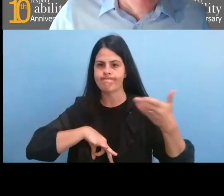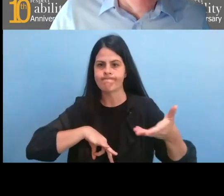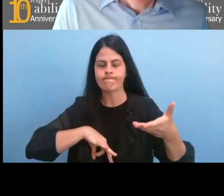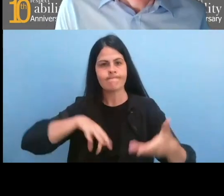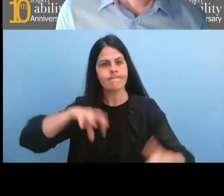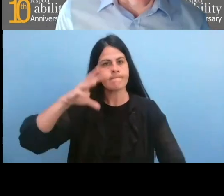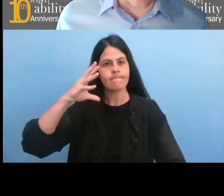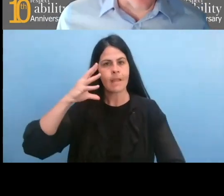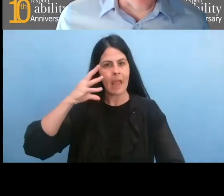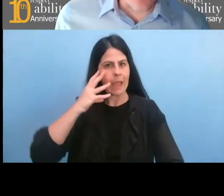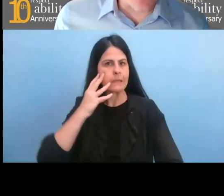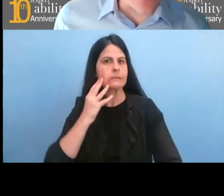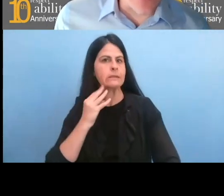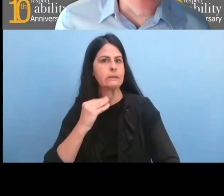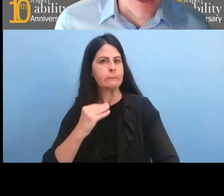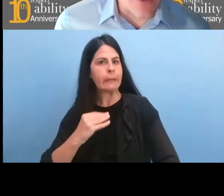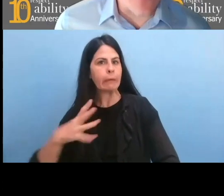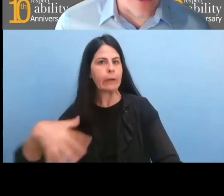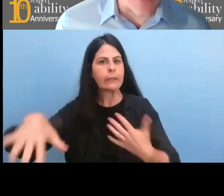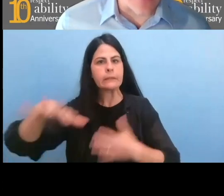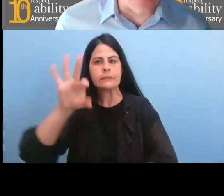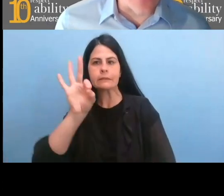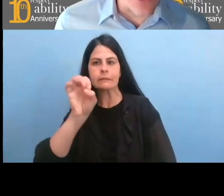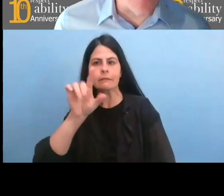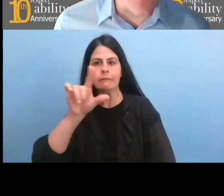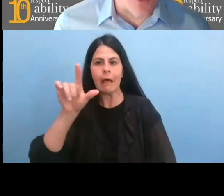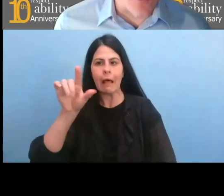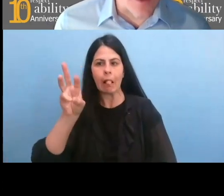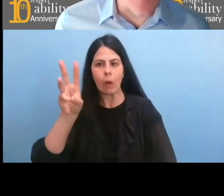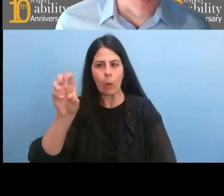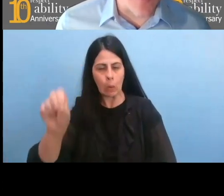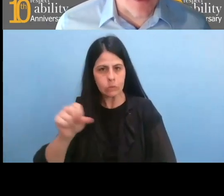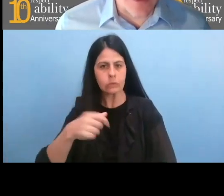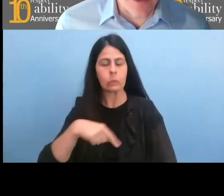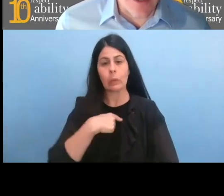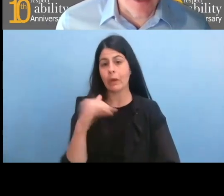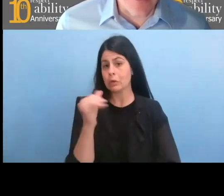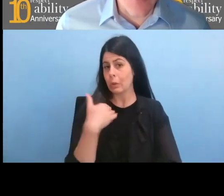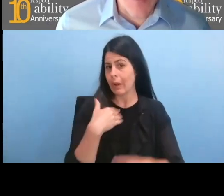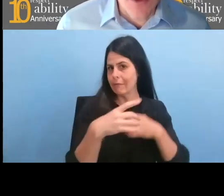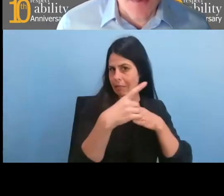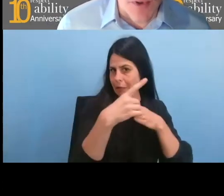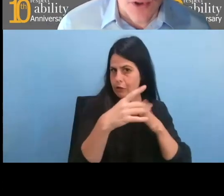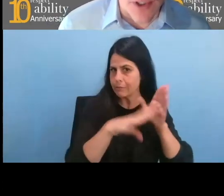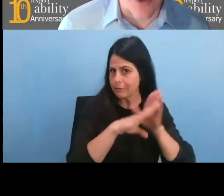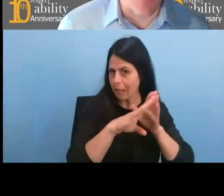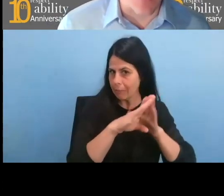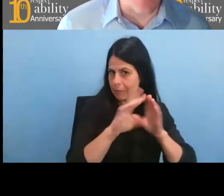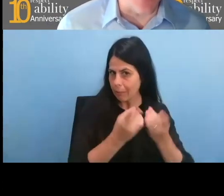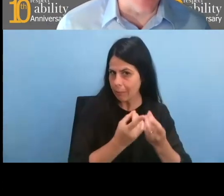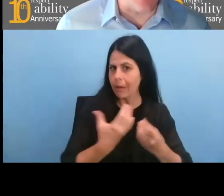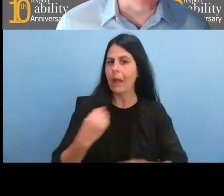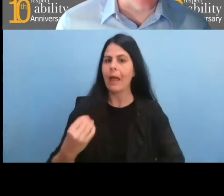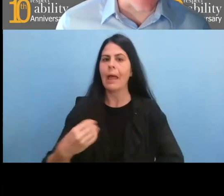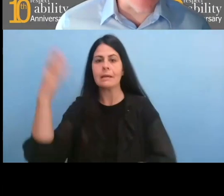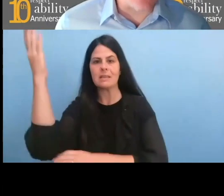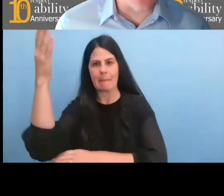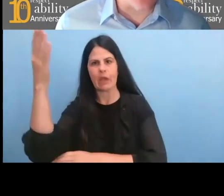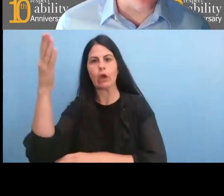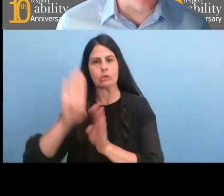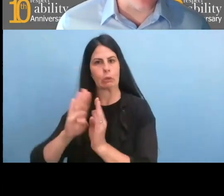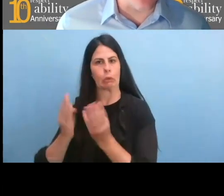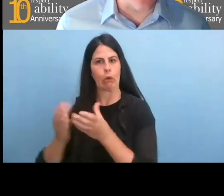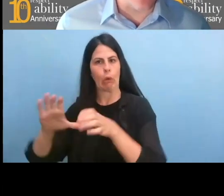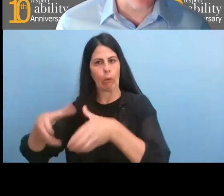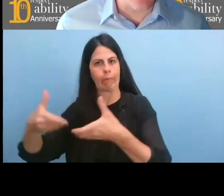experienced fellows. We also have a leadership development department and a speakers bureau here at RespectAbility. But today